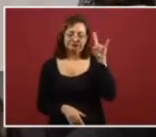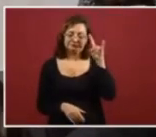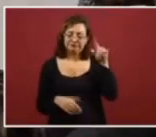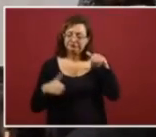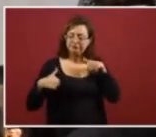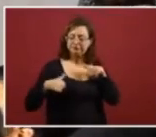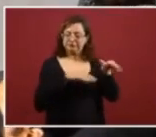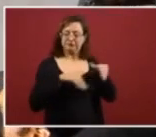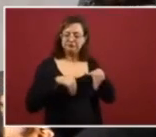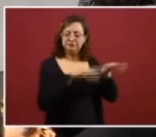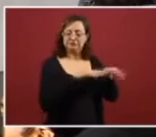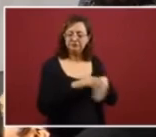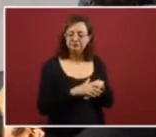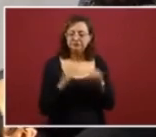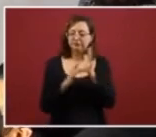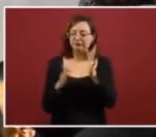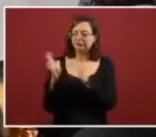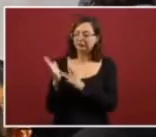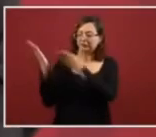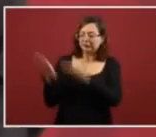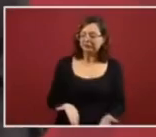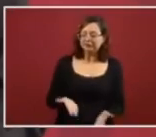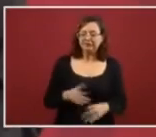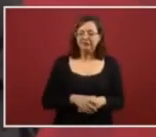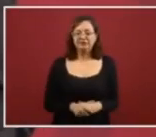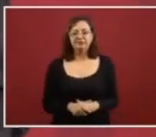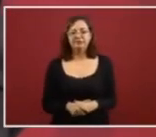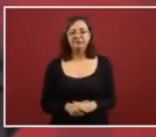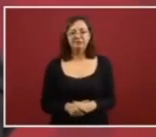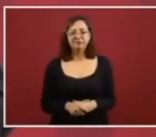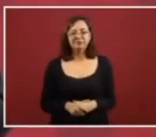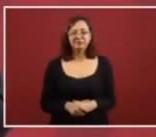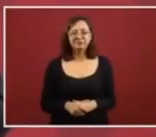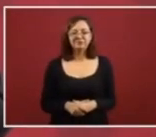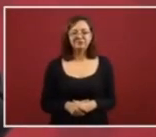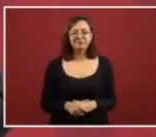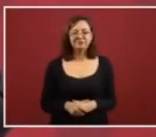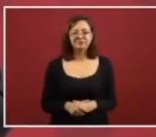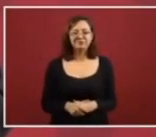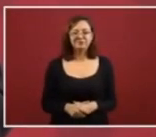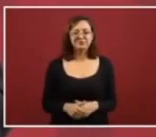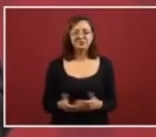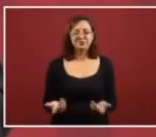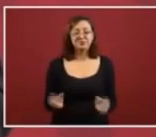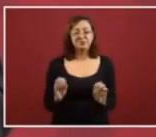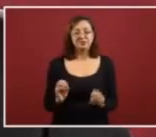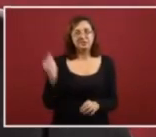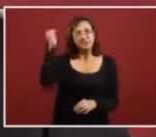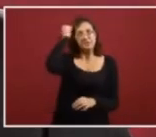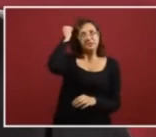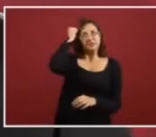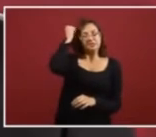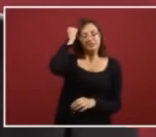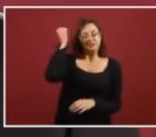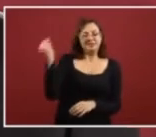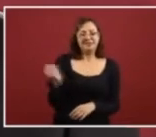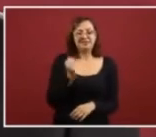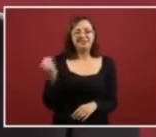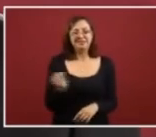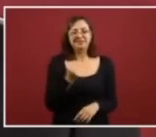oh, cross, cross, that the devil go away, that Jesus come, o toco madera, or I knock on